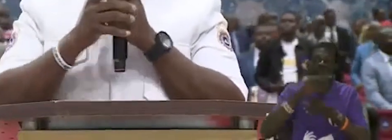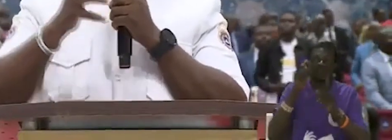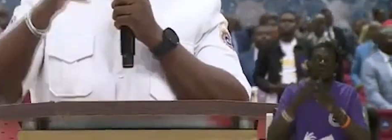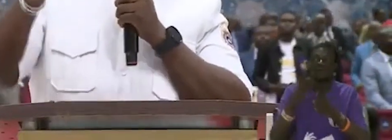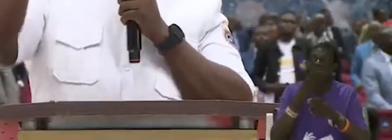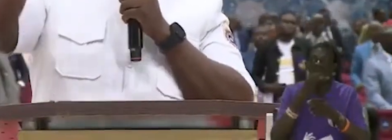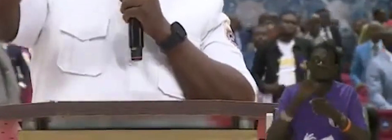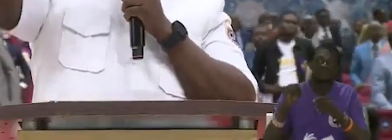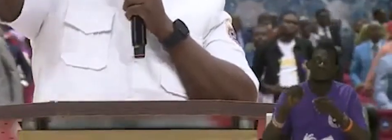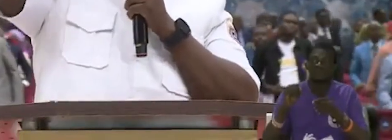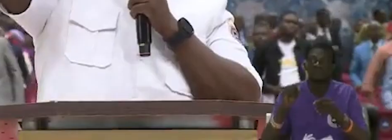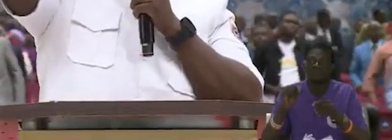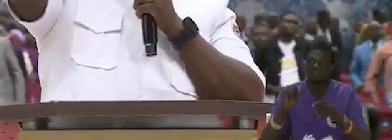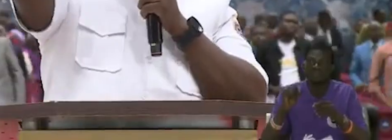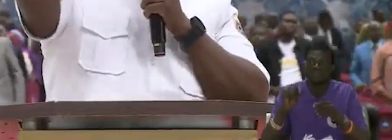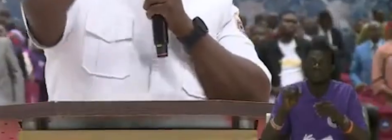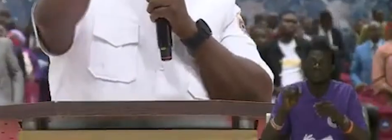speaking,